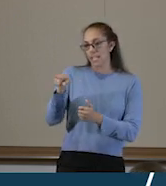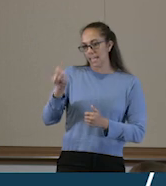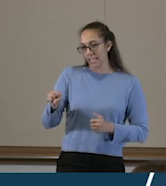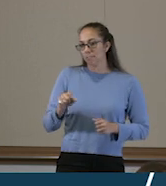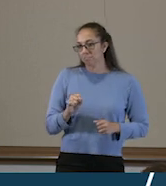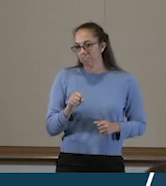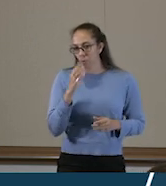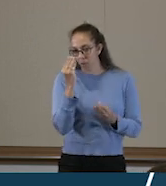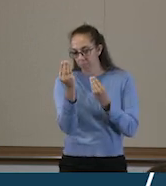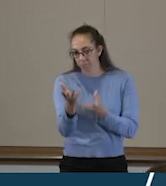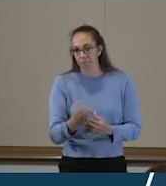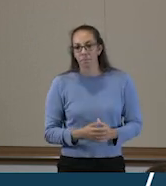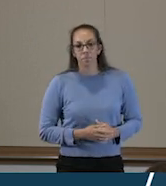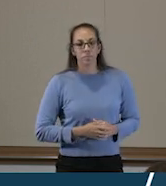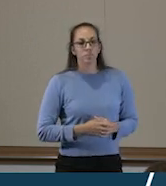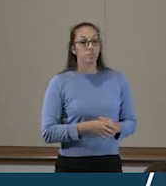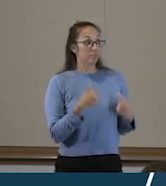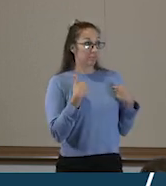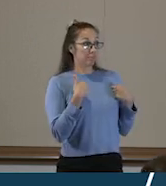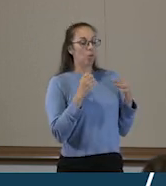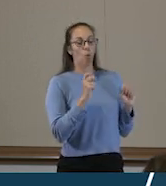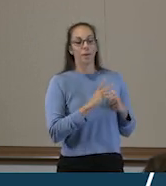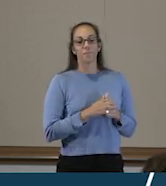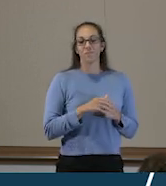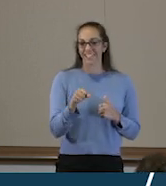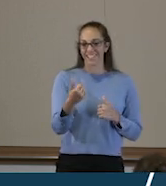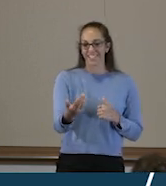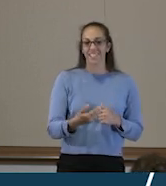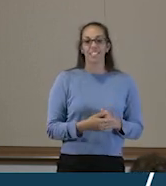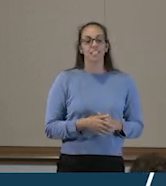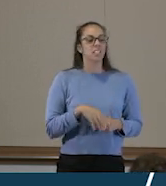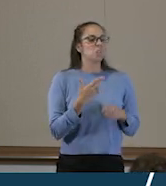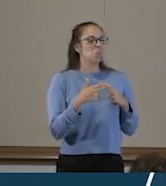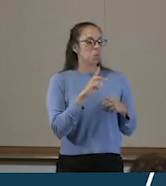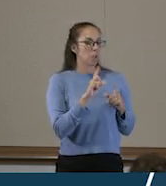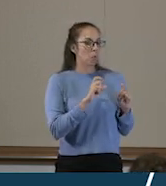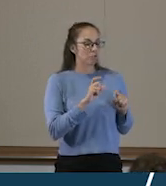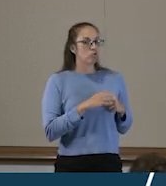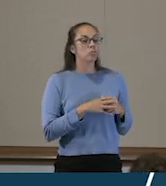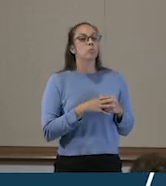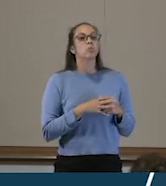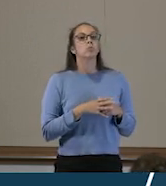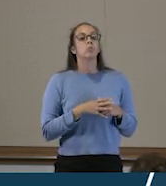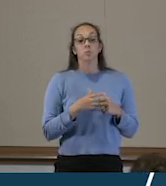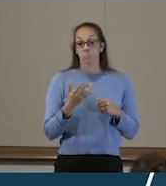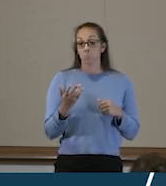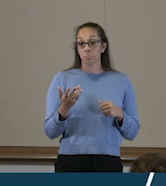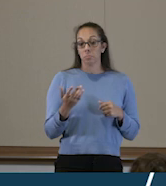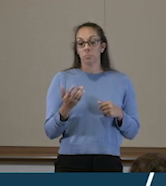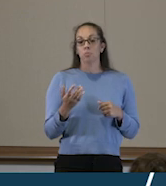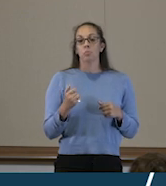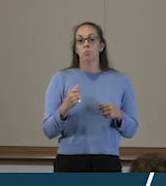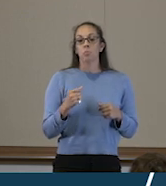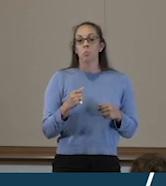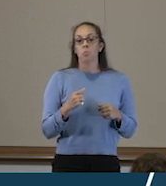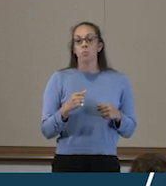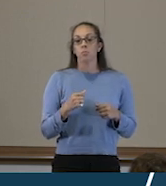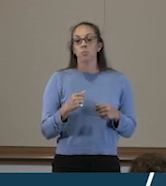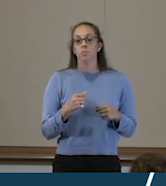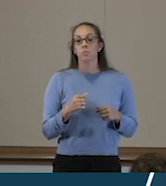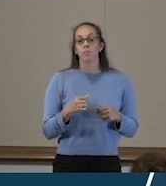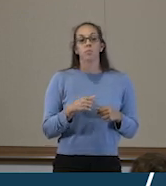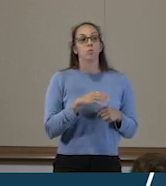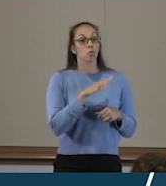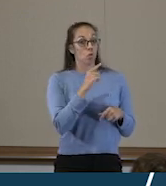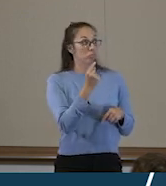Go ahead. Yes. Quick question. Mhm. So on your